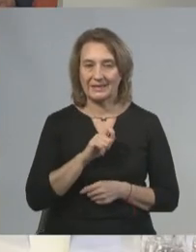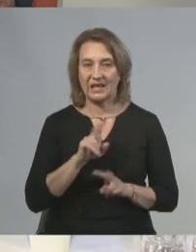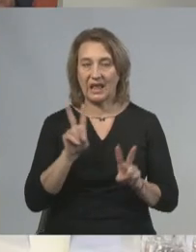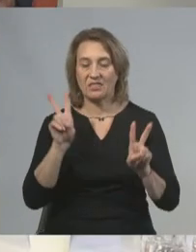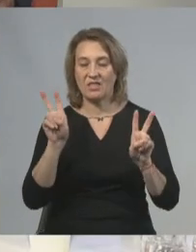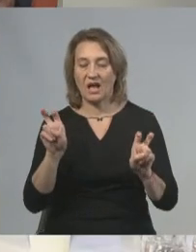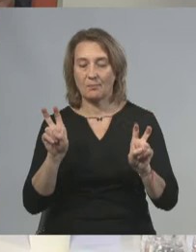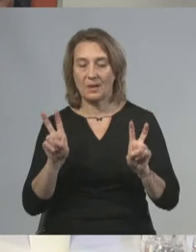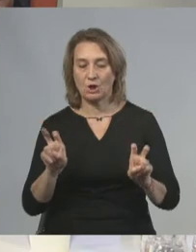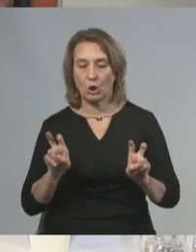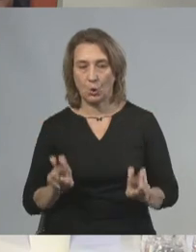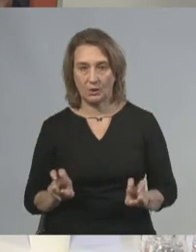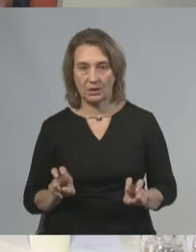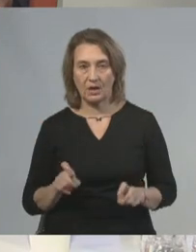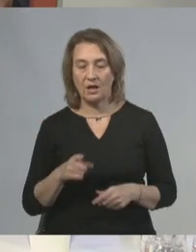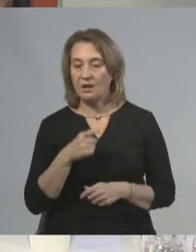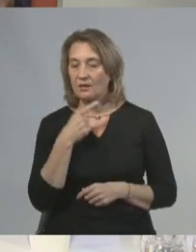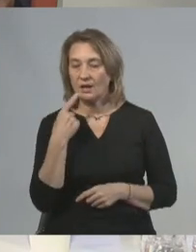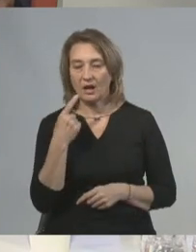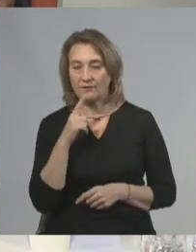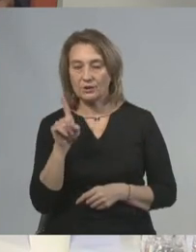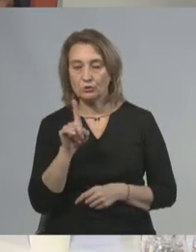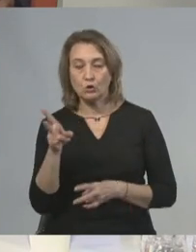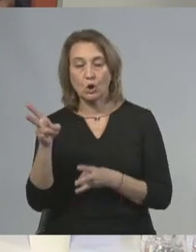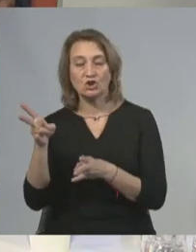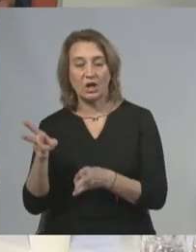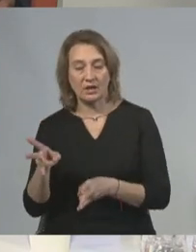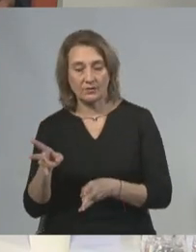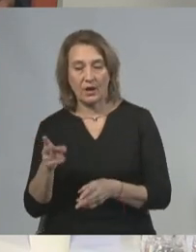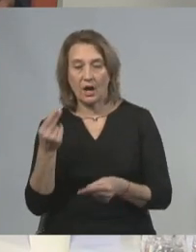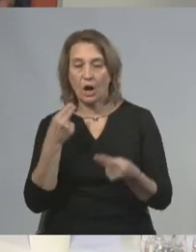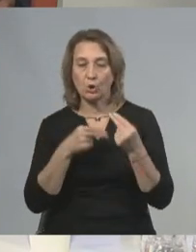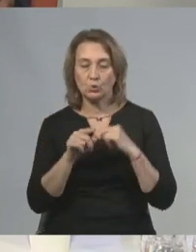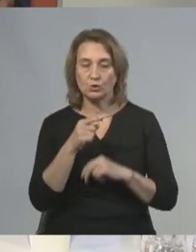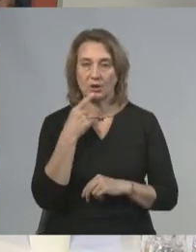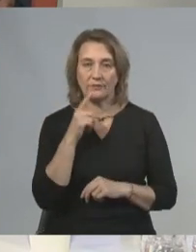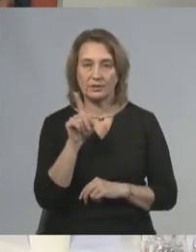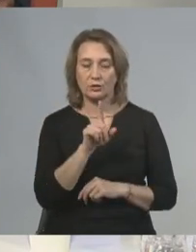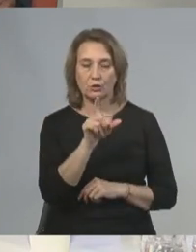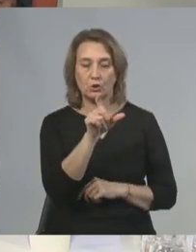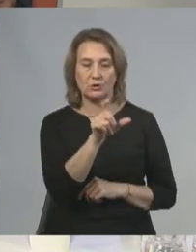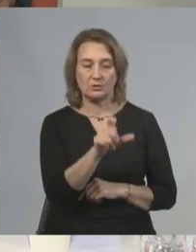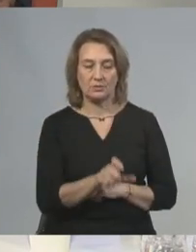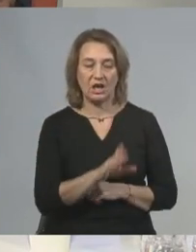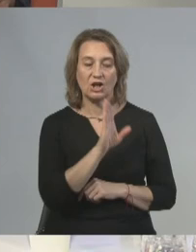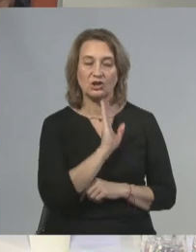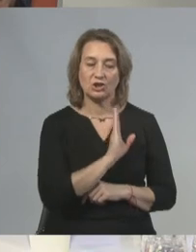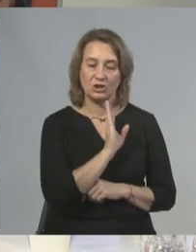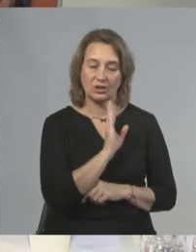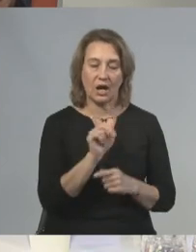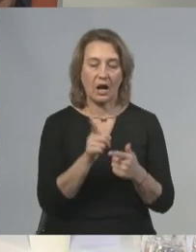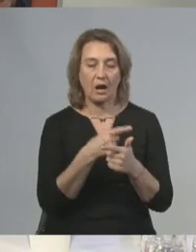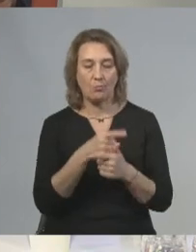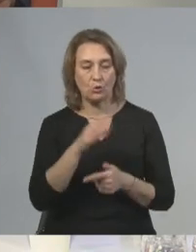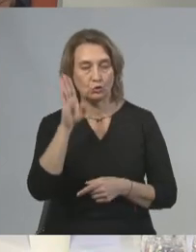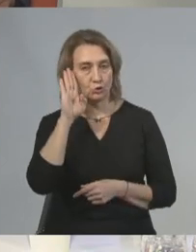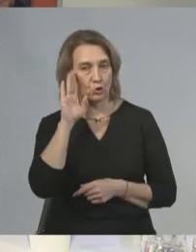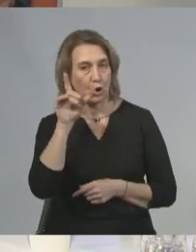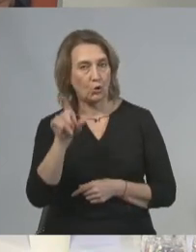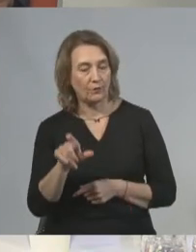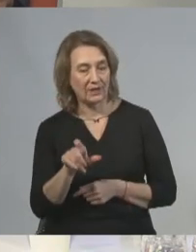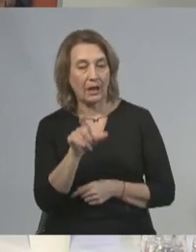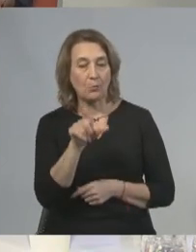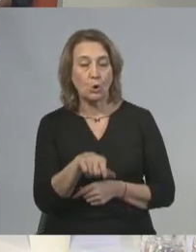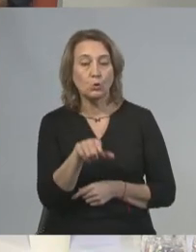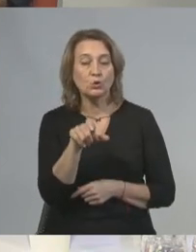discussing the fact that we need to use uh terminology specific terminology we shall not use